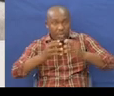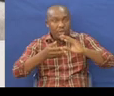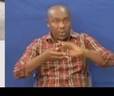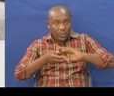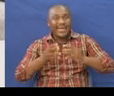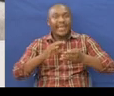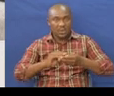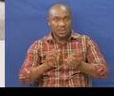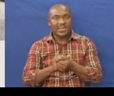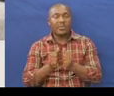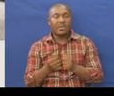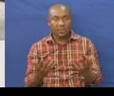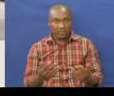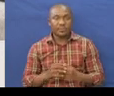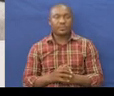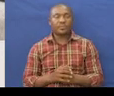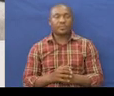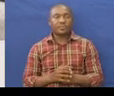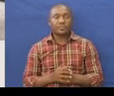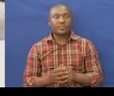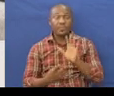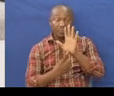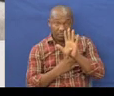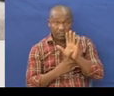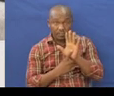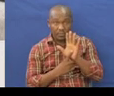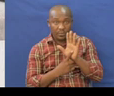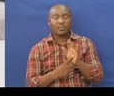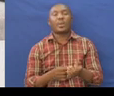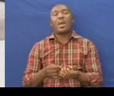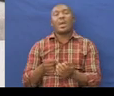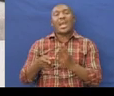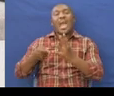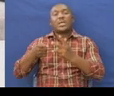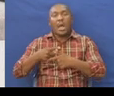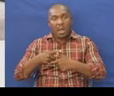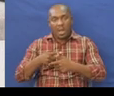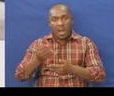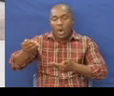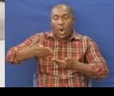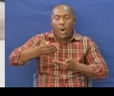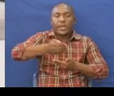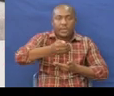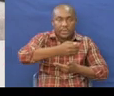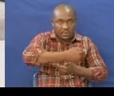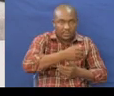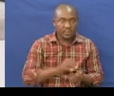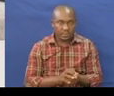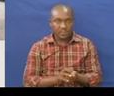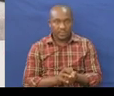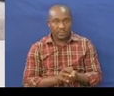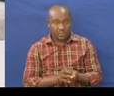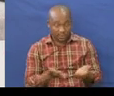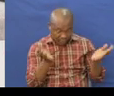you've identified. The sixth stage is data collection. You have research design, now